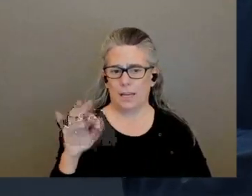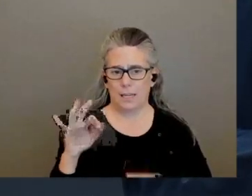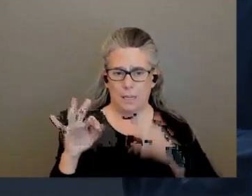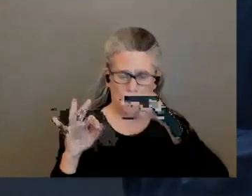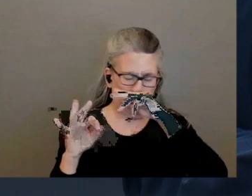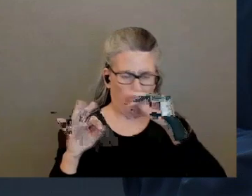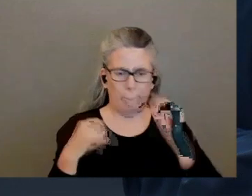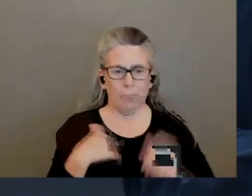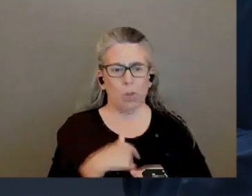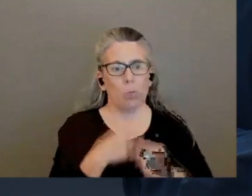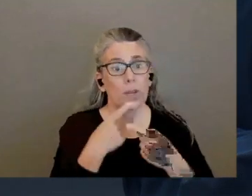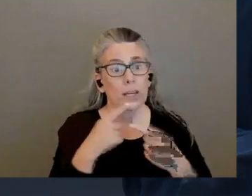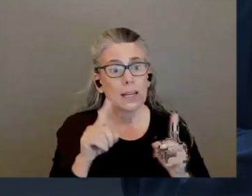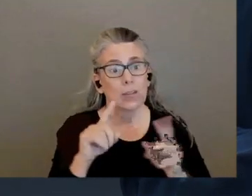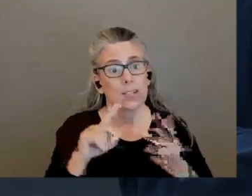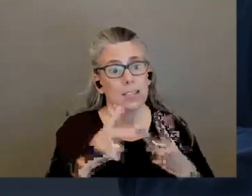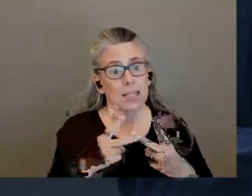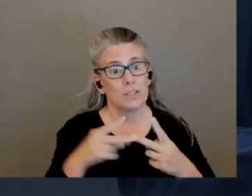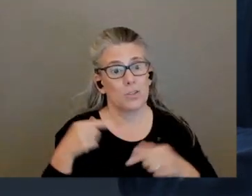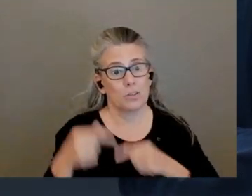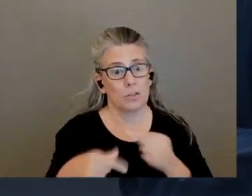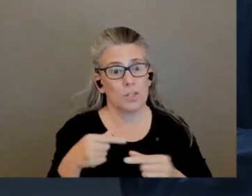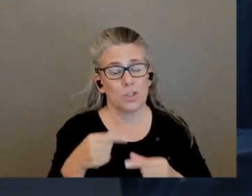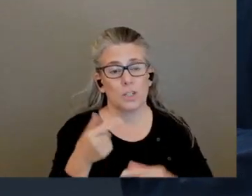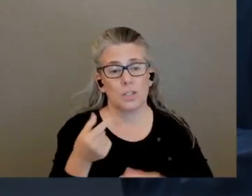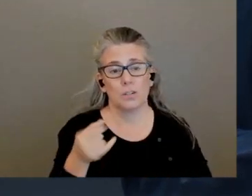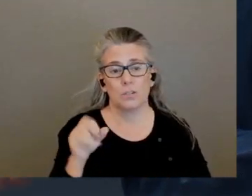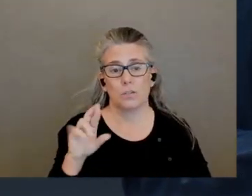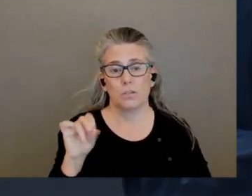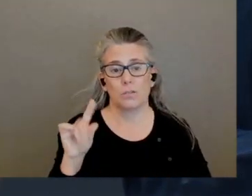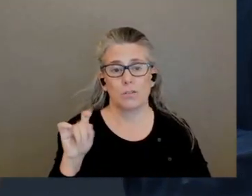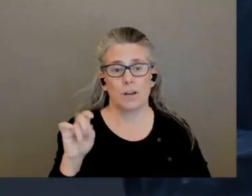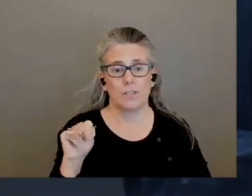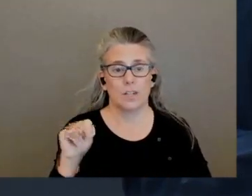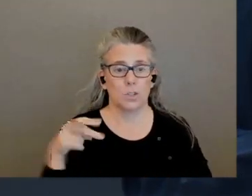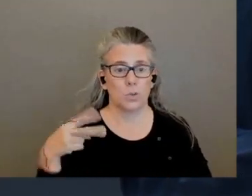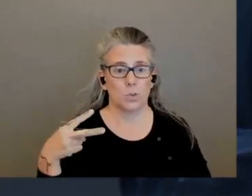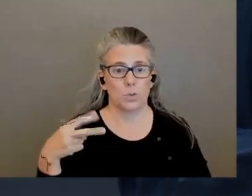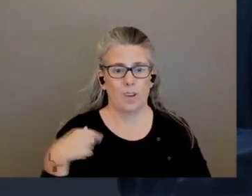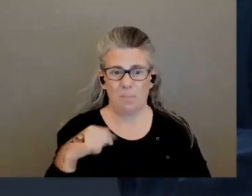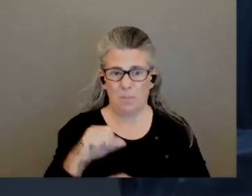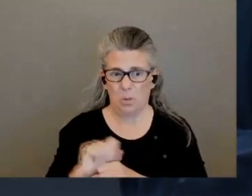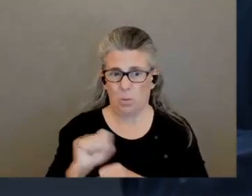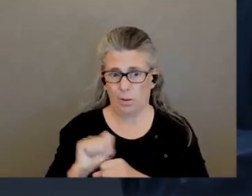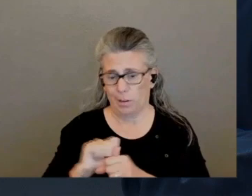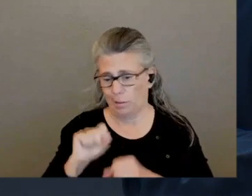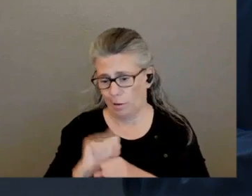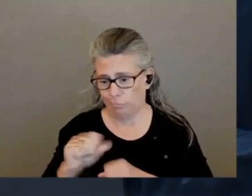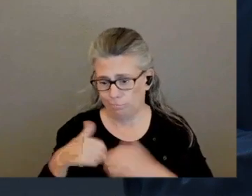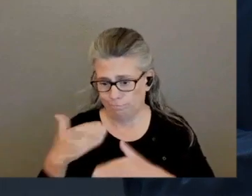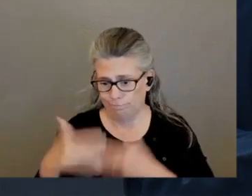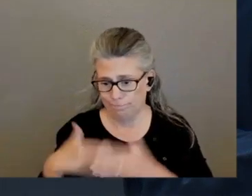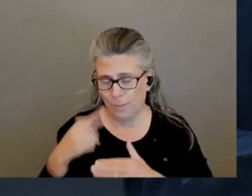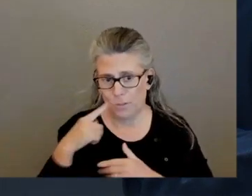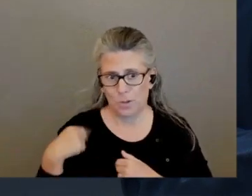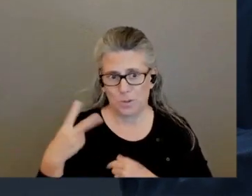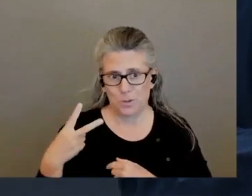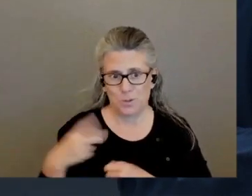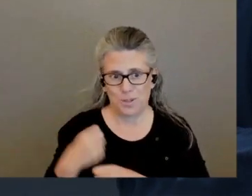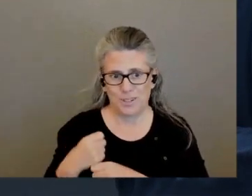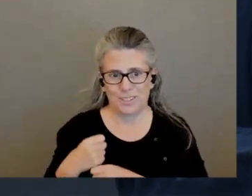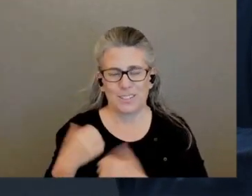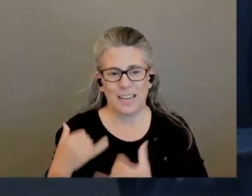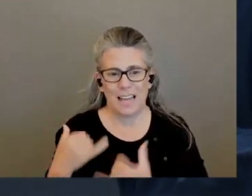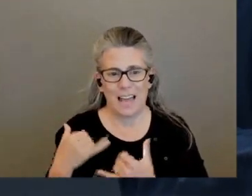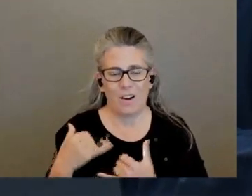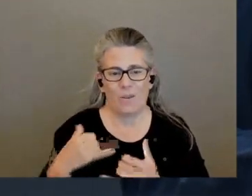the Graviton2, that I've been working on for the last 2 years. And today, we are announcing the third generation,